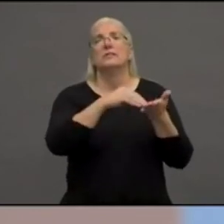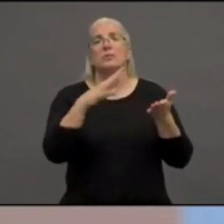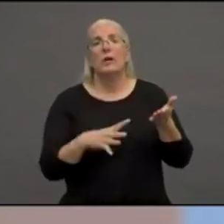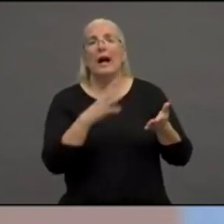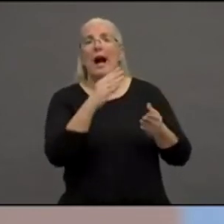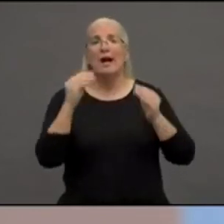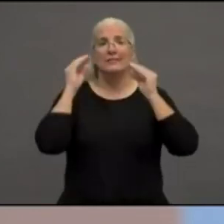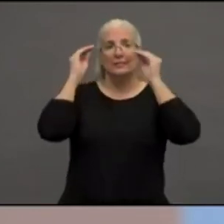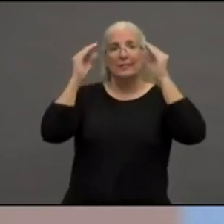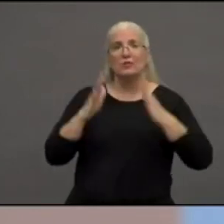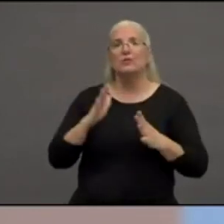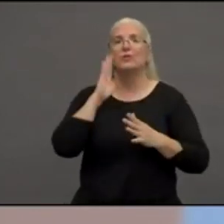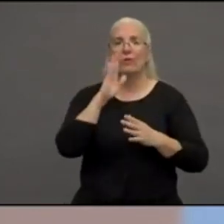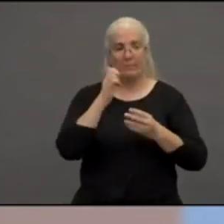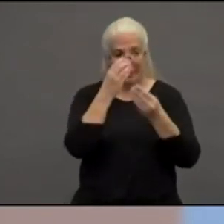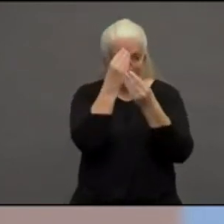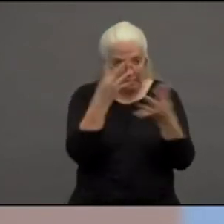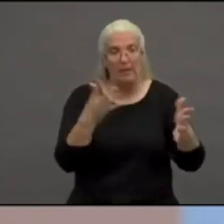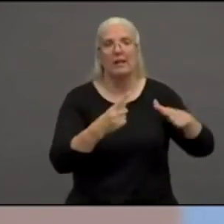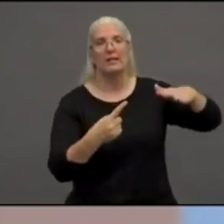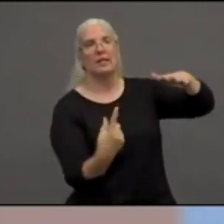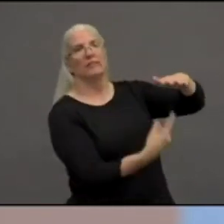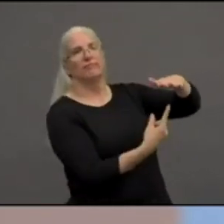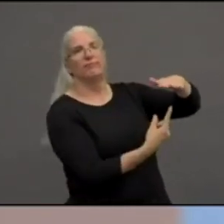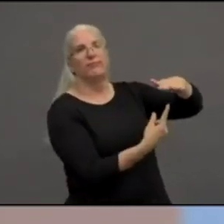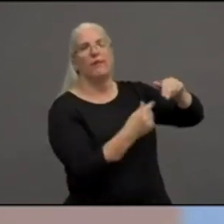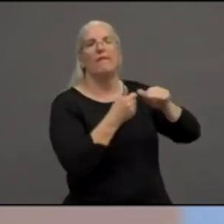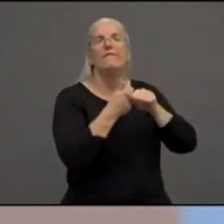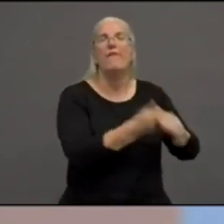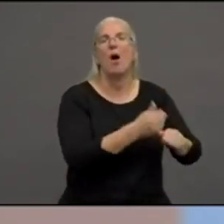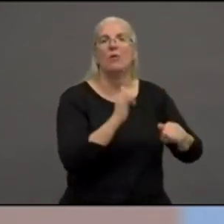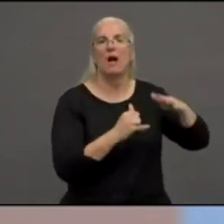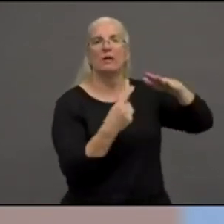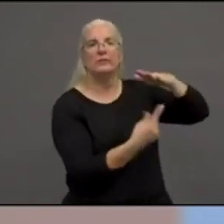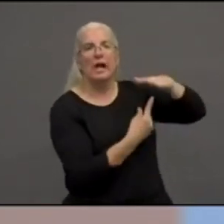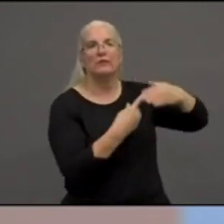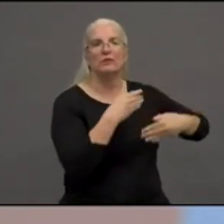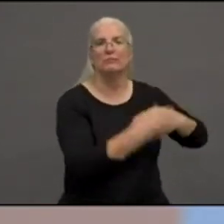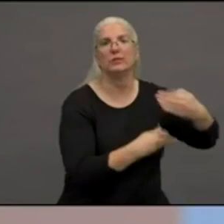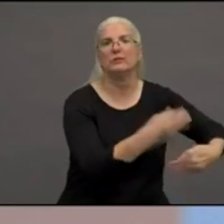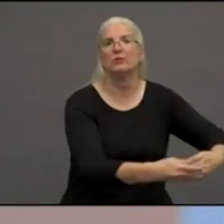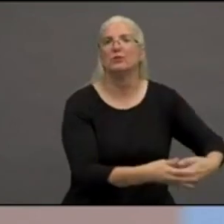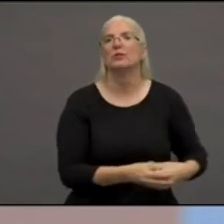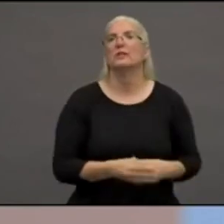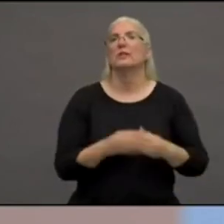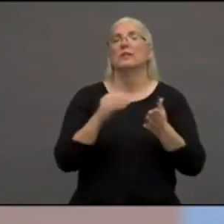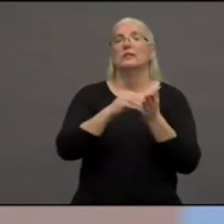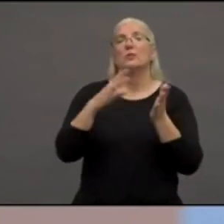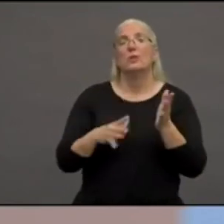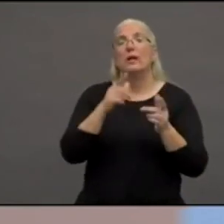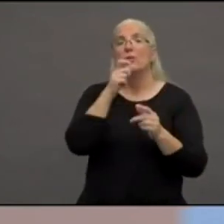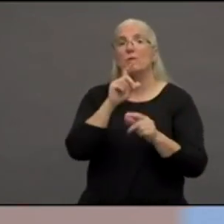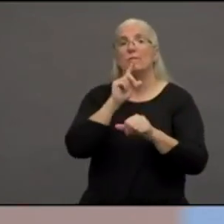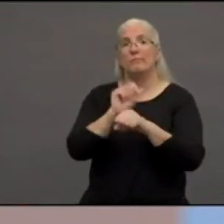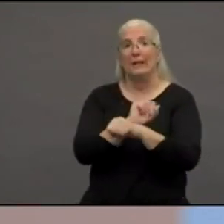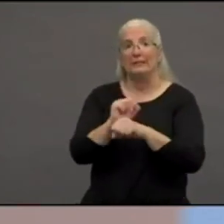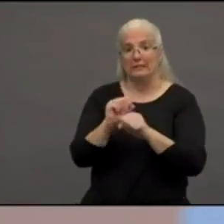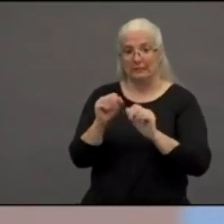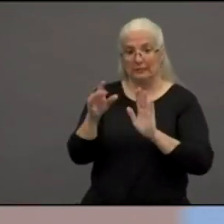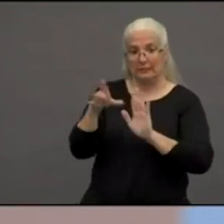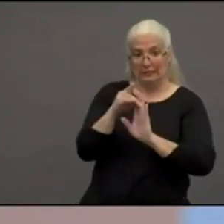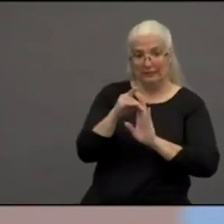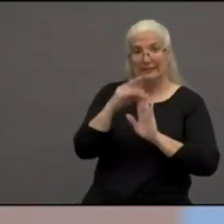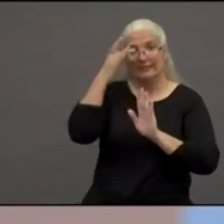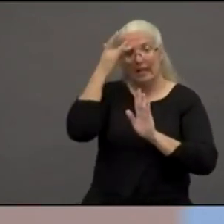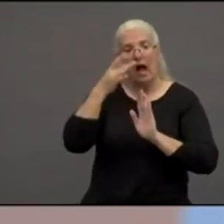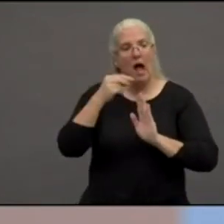to quarantine and follow the directive of isolation. Students that would be identified in close contact within that